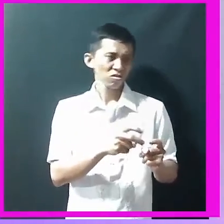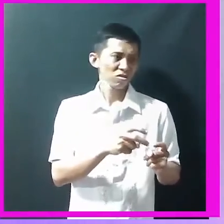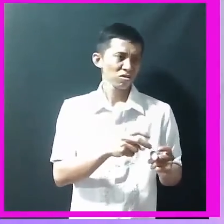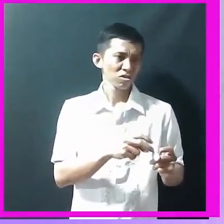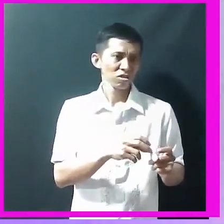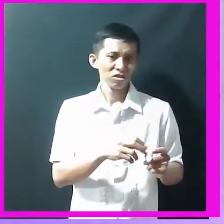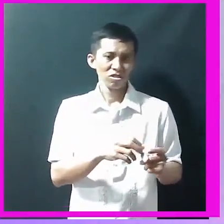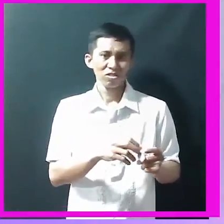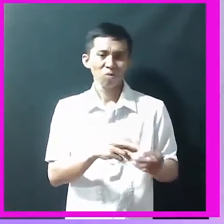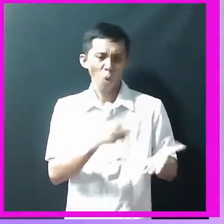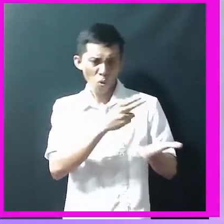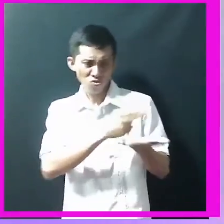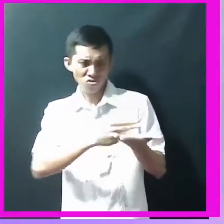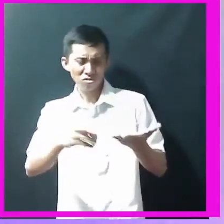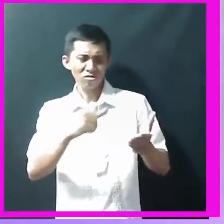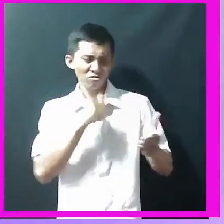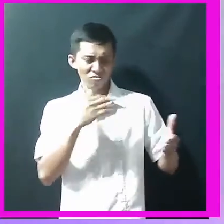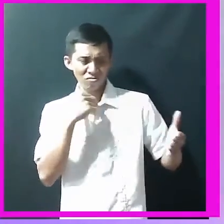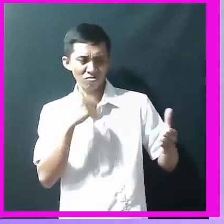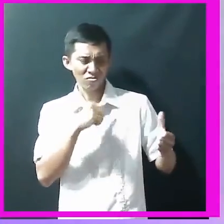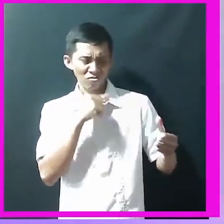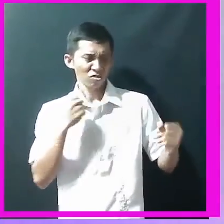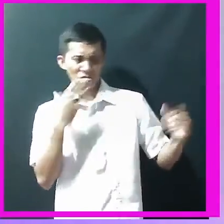nga mura sagrado na kayo, nga di na nimo dulon.